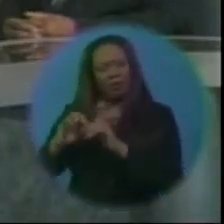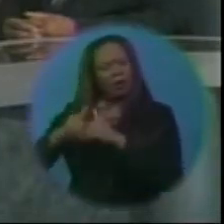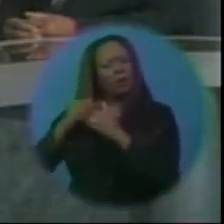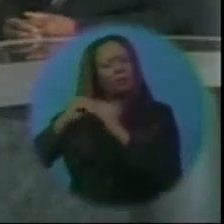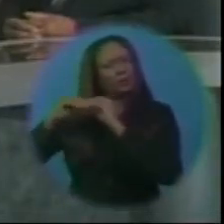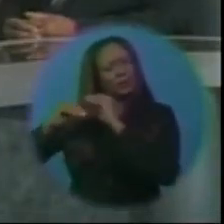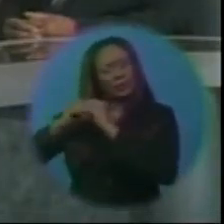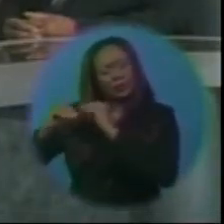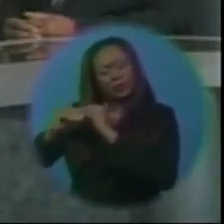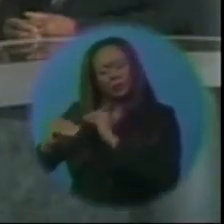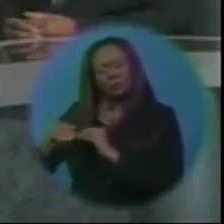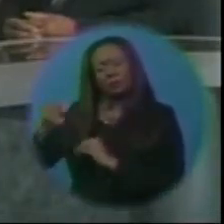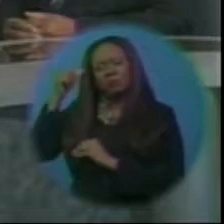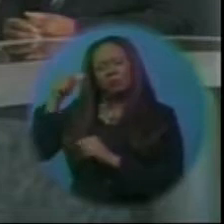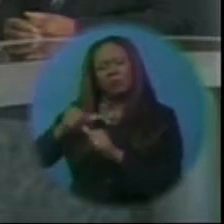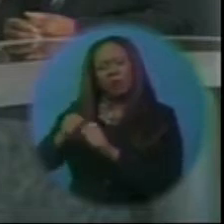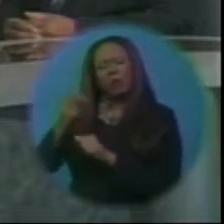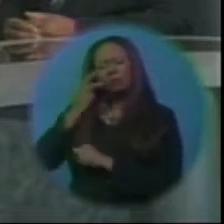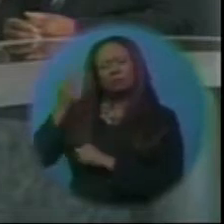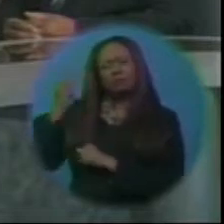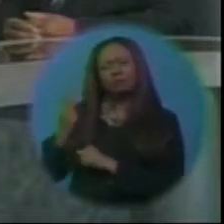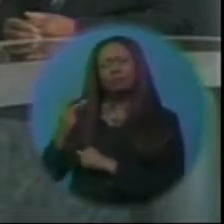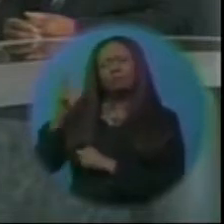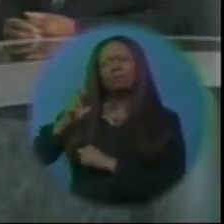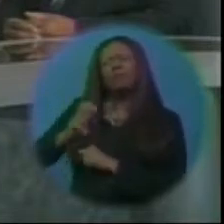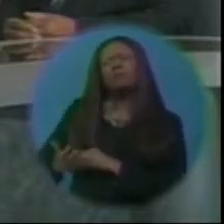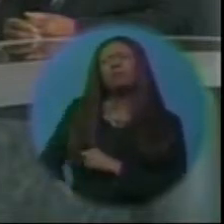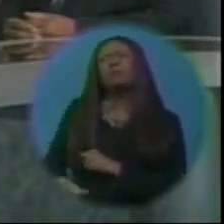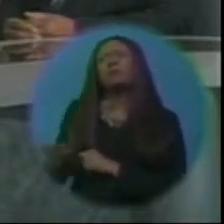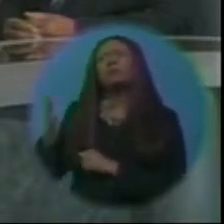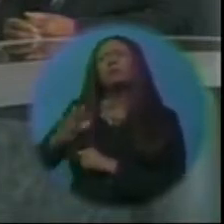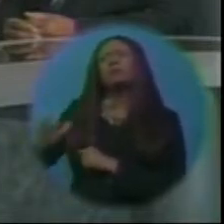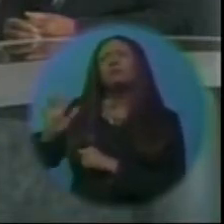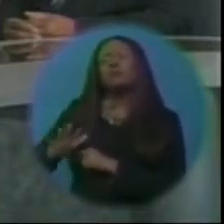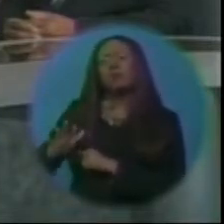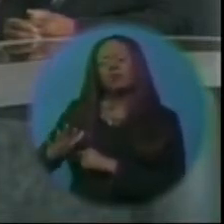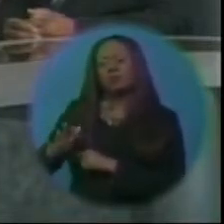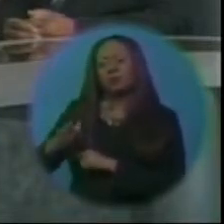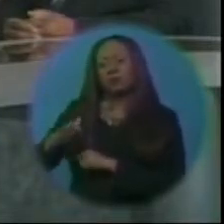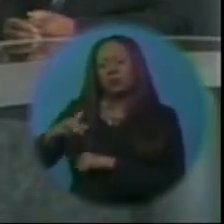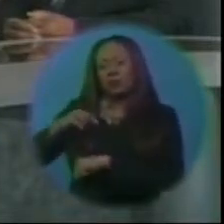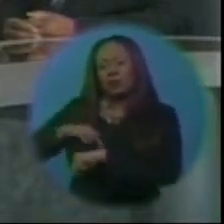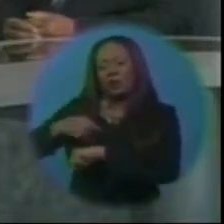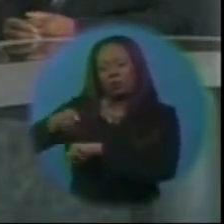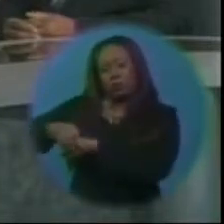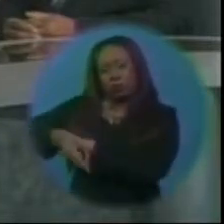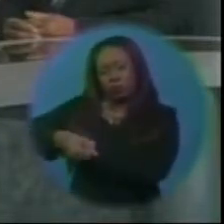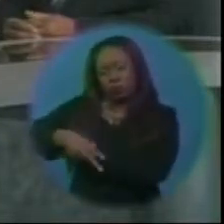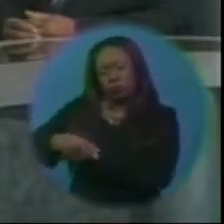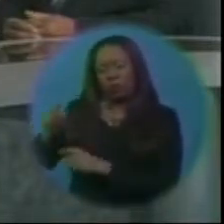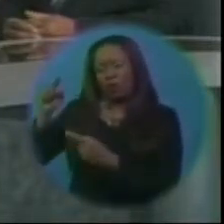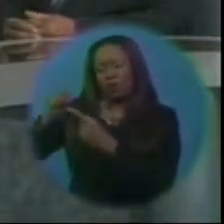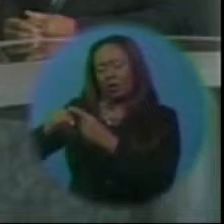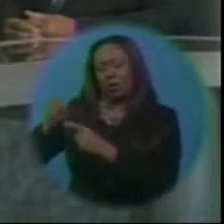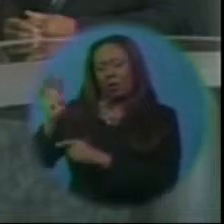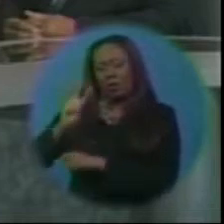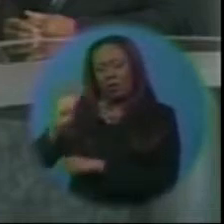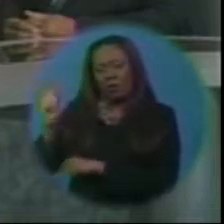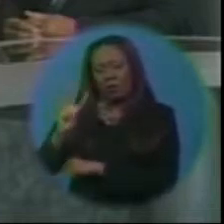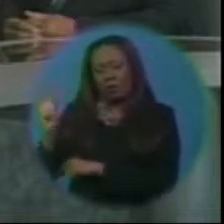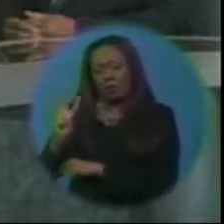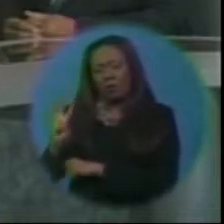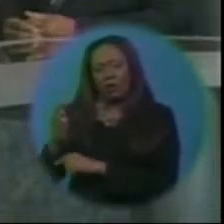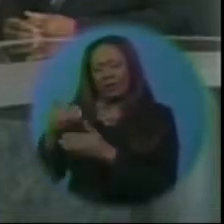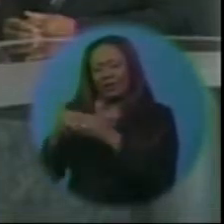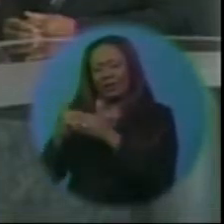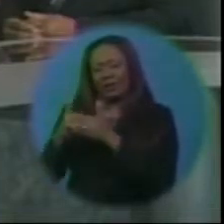the latest thing that we've heard is about a shutdown from midnight tonight until 4 a.m. along Highway 7.